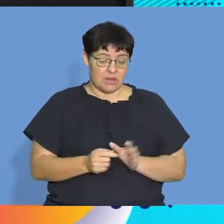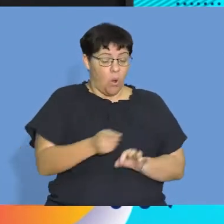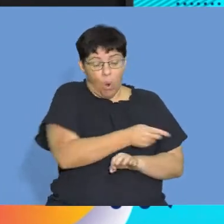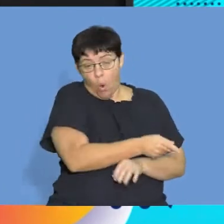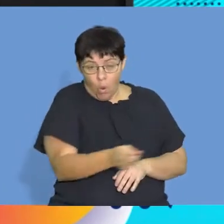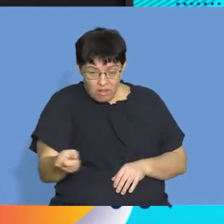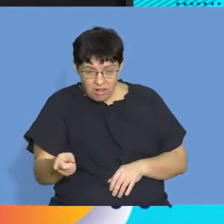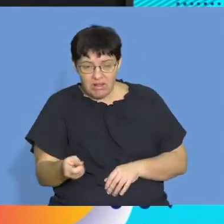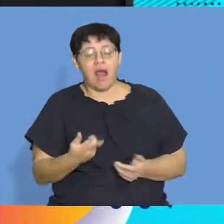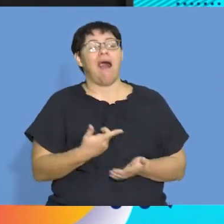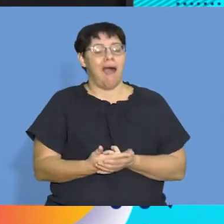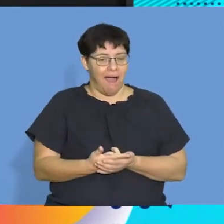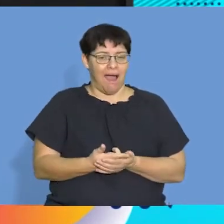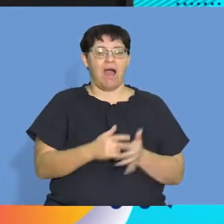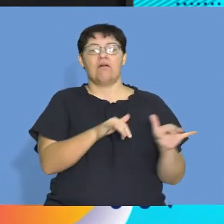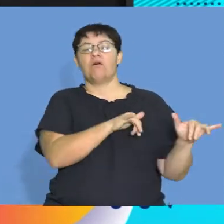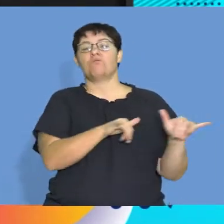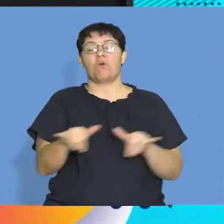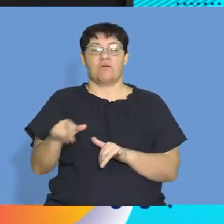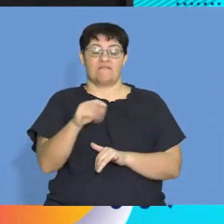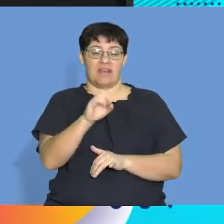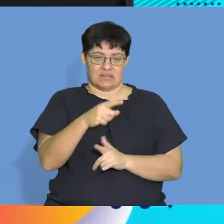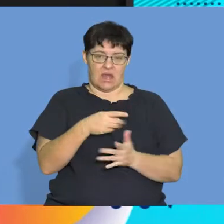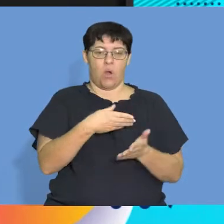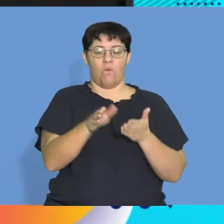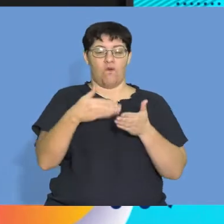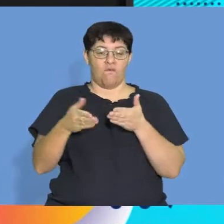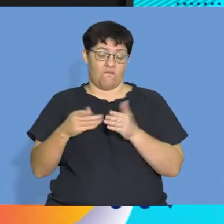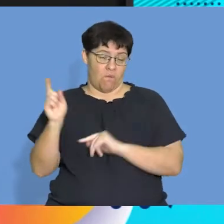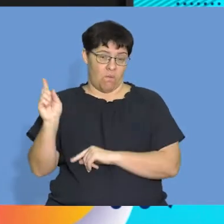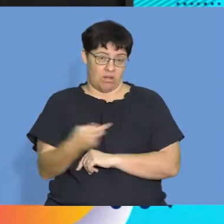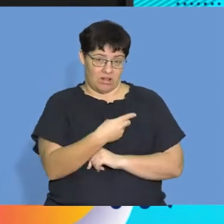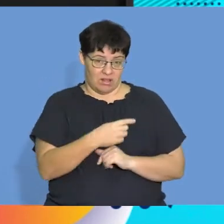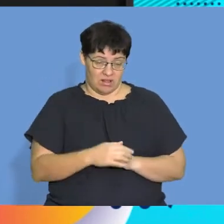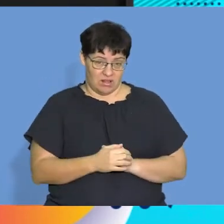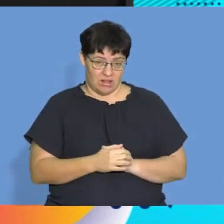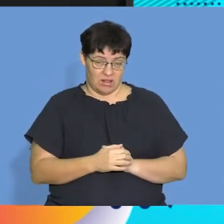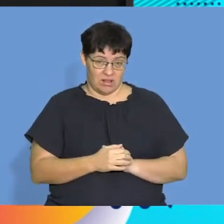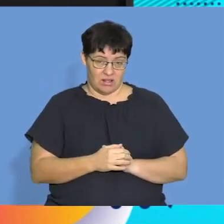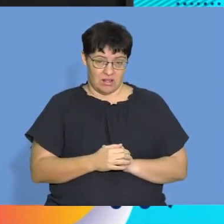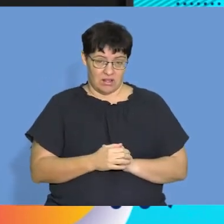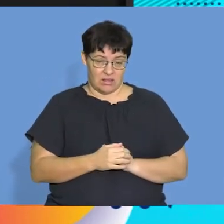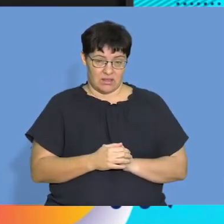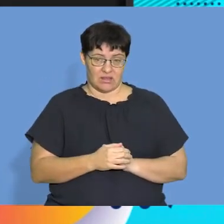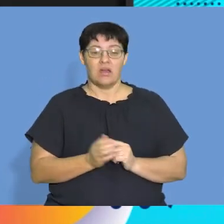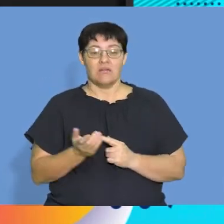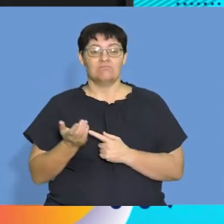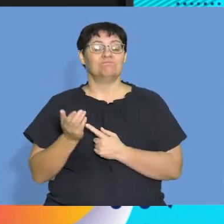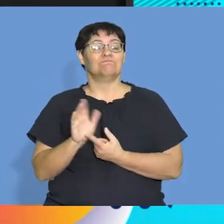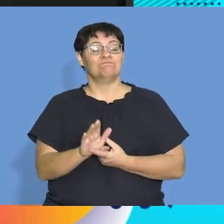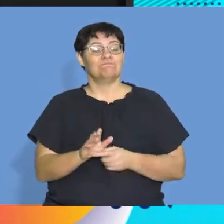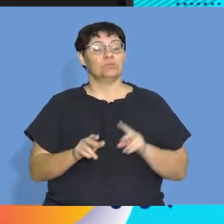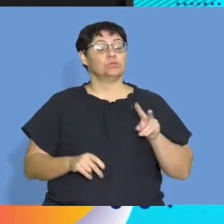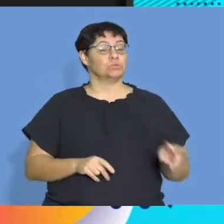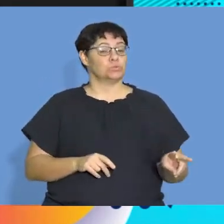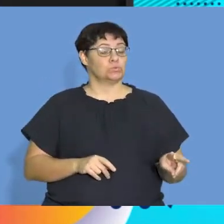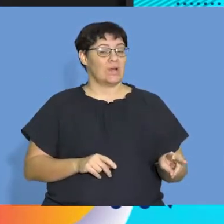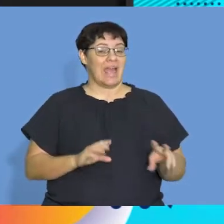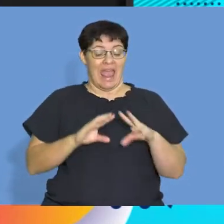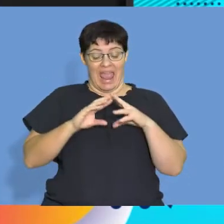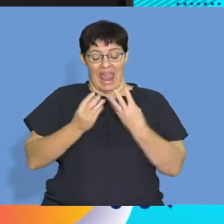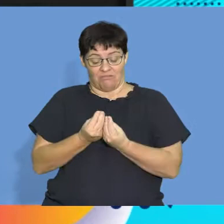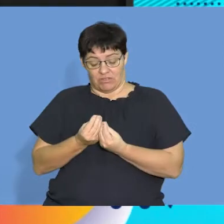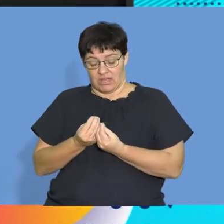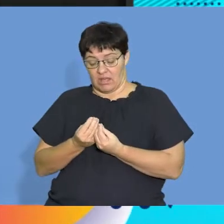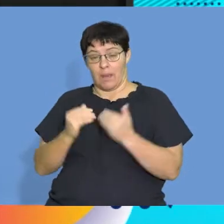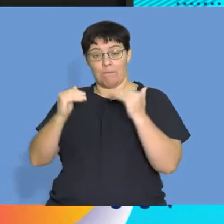of them, then you can take out a common factor for all of them. Just make sure that if it appears on the first 2, you don't put everything else